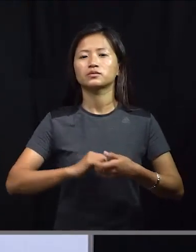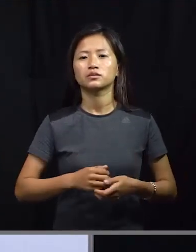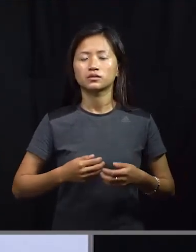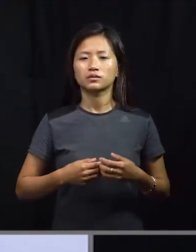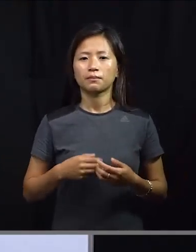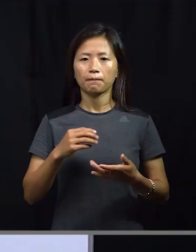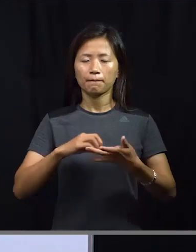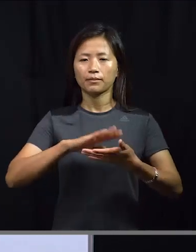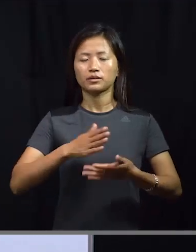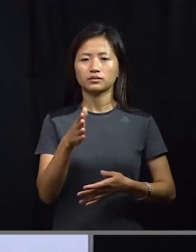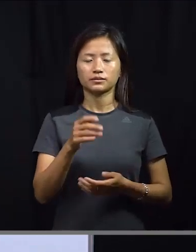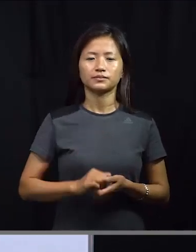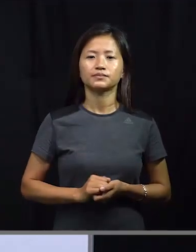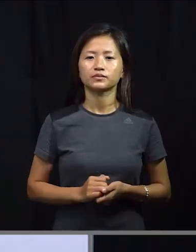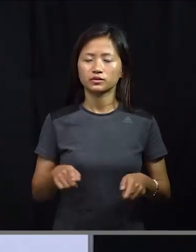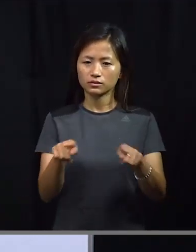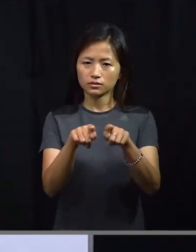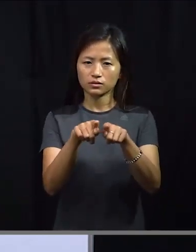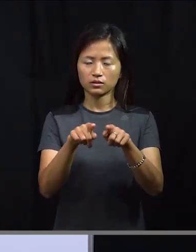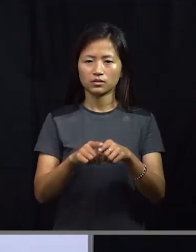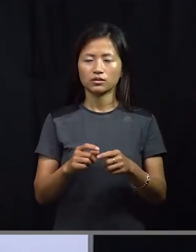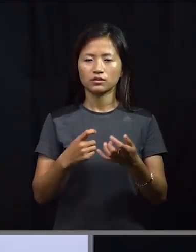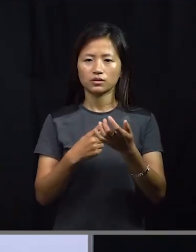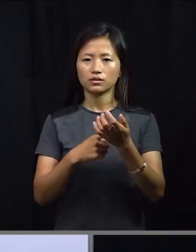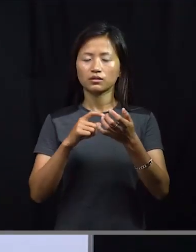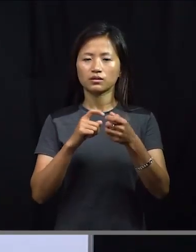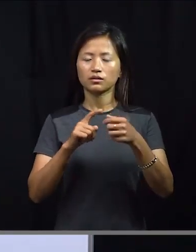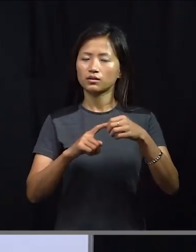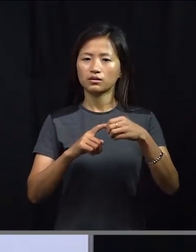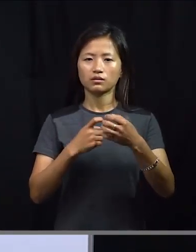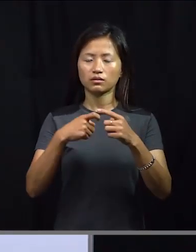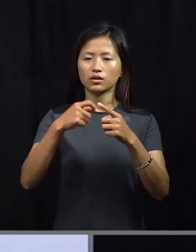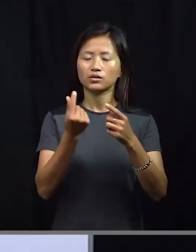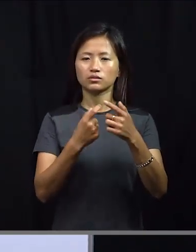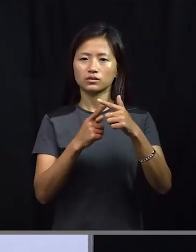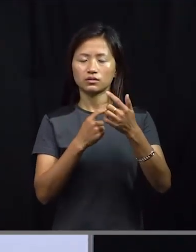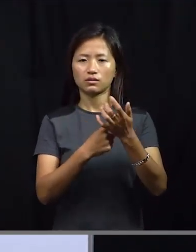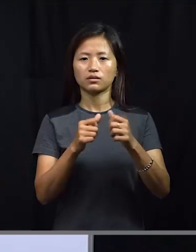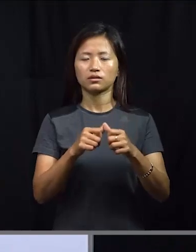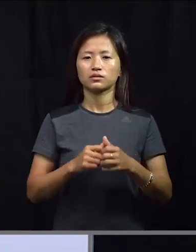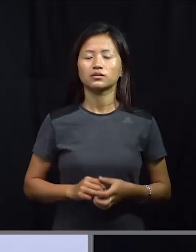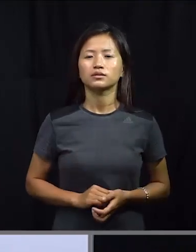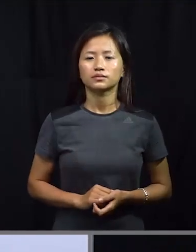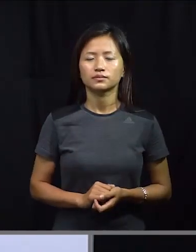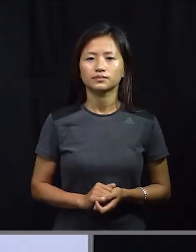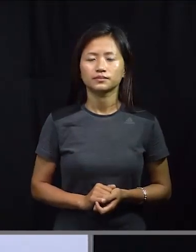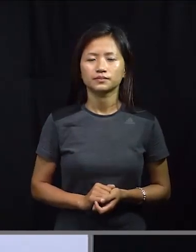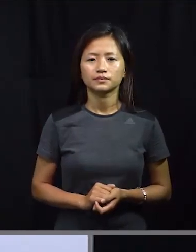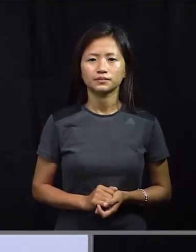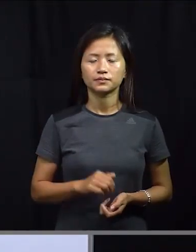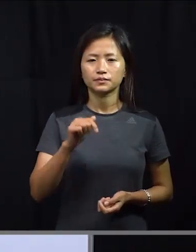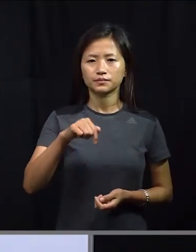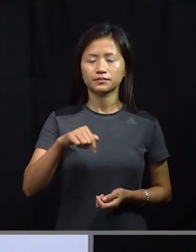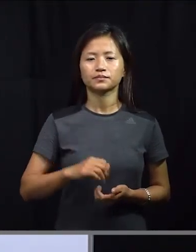or Sagutra, belonging to the same Gotra and same Binda. That is what it means here. Okay.